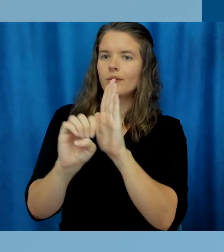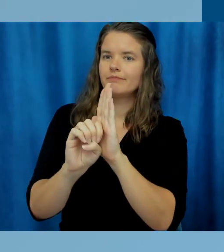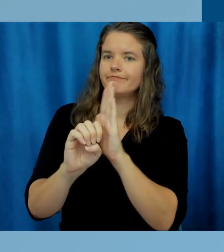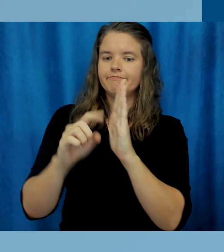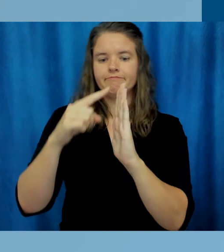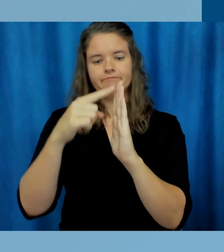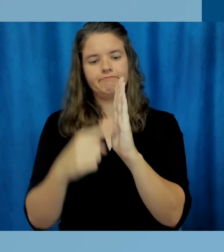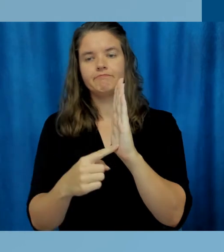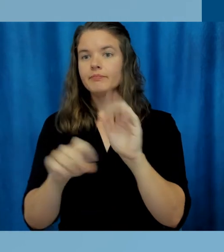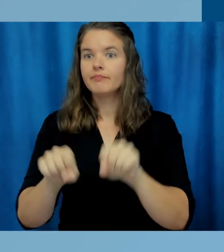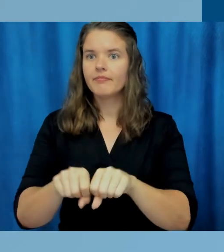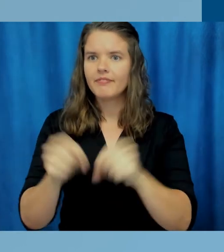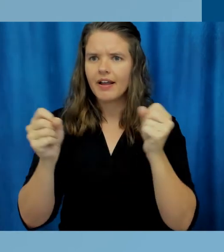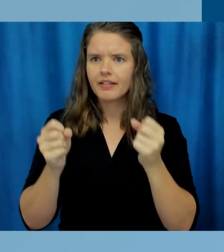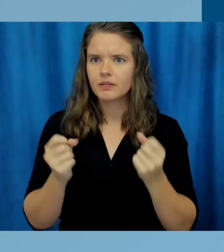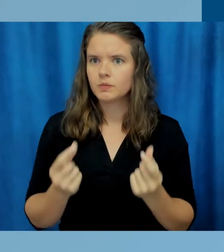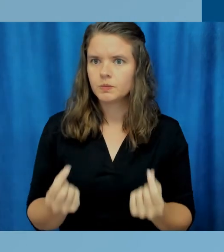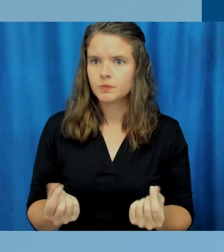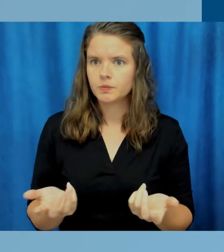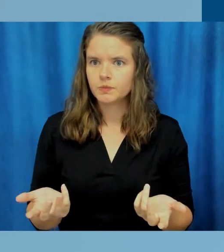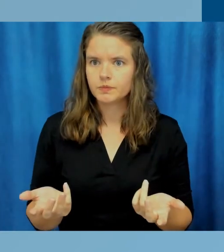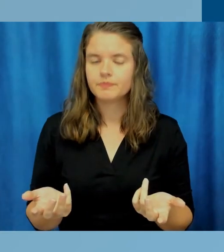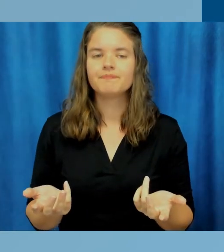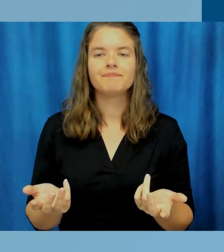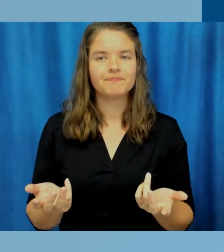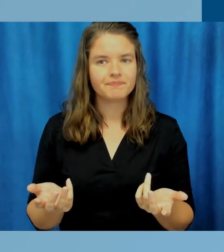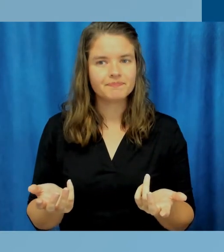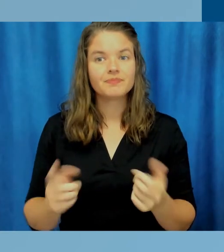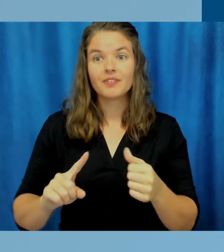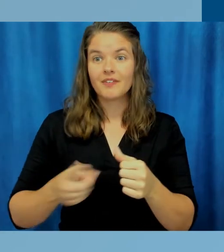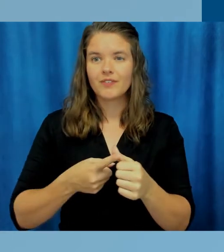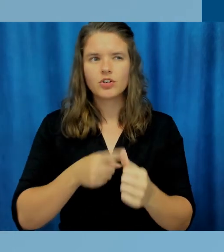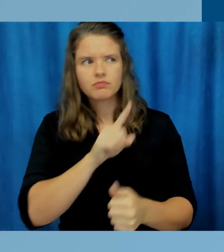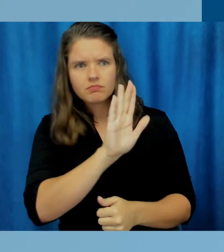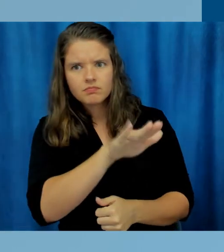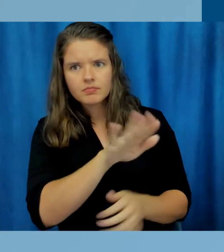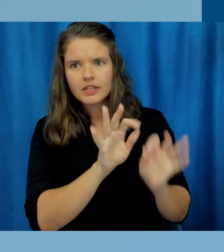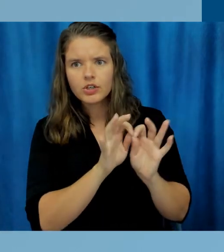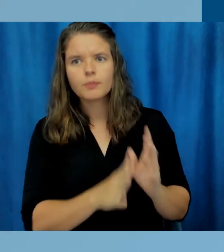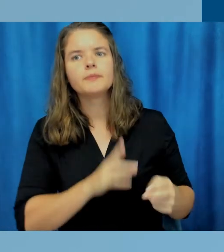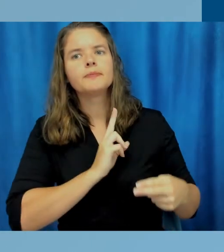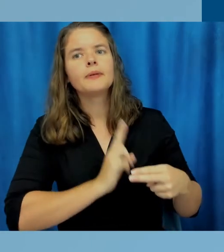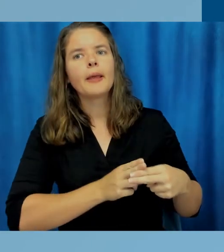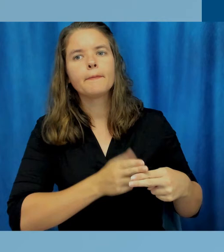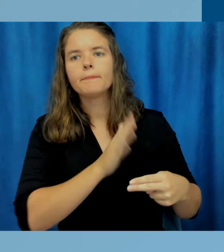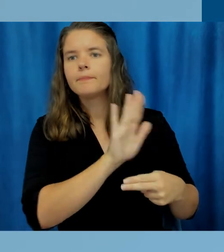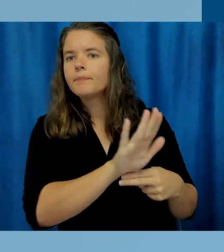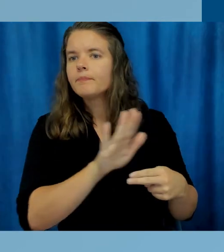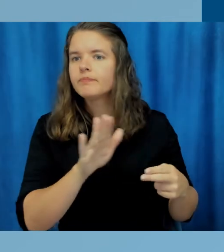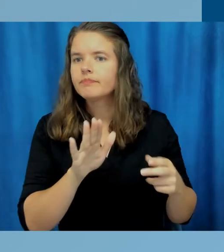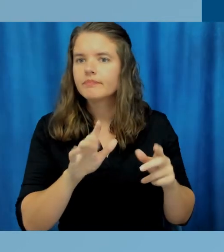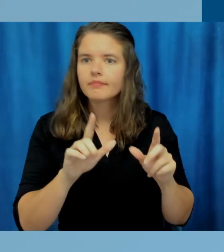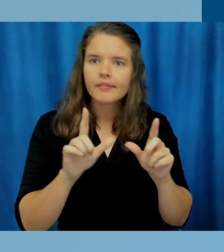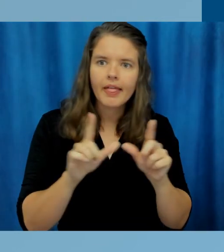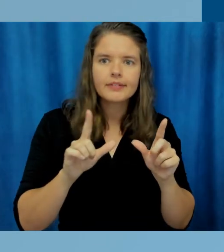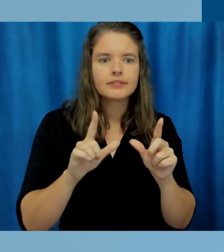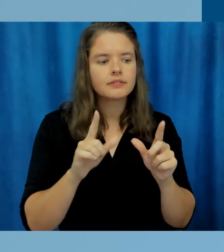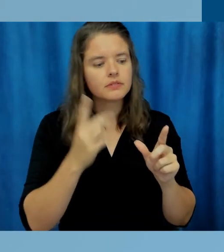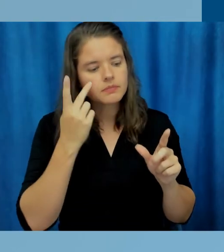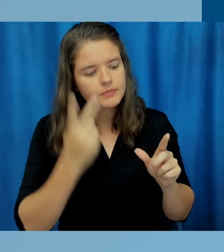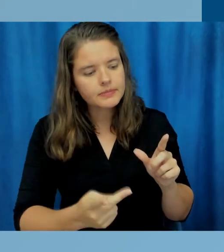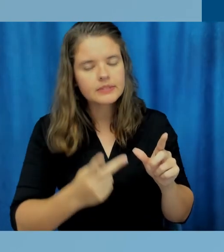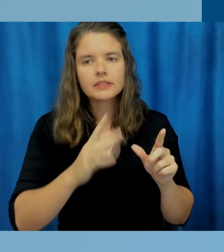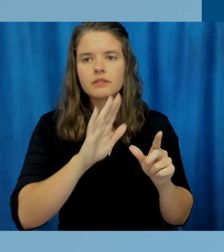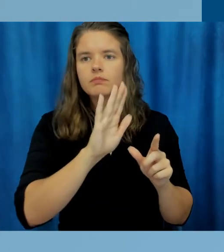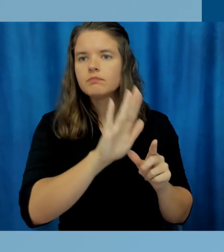Conduct? Well, first, ask that interpreter their name and ask them their credentials. Ask to see their